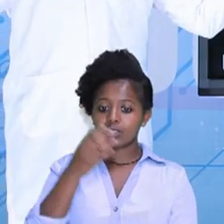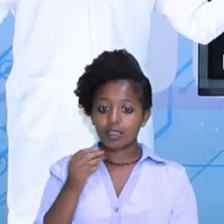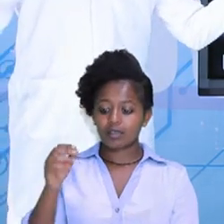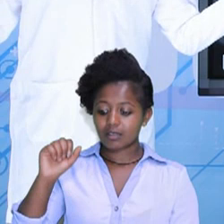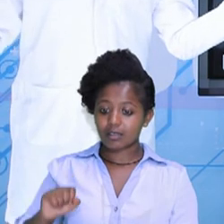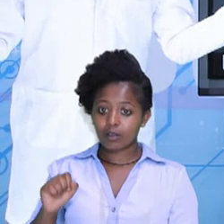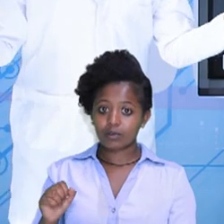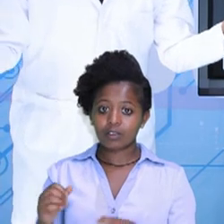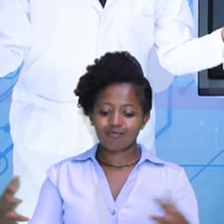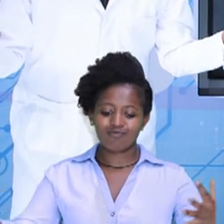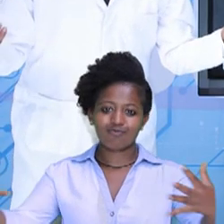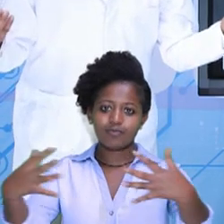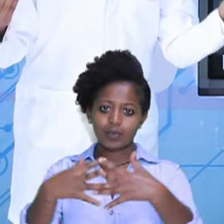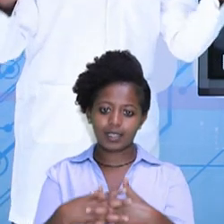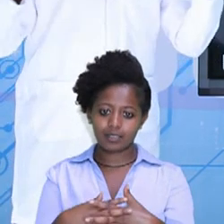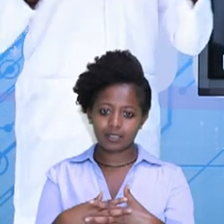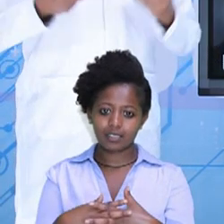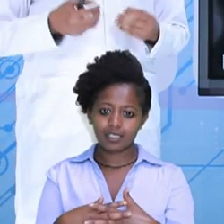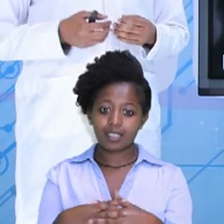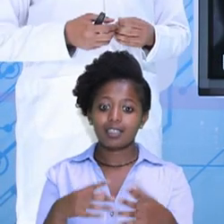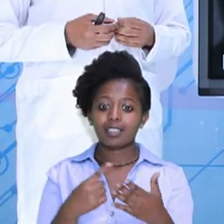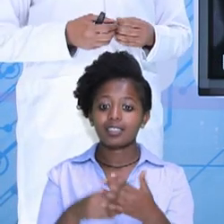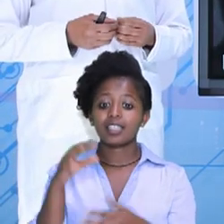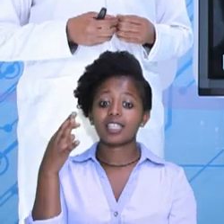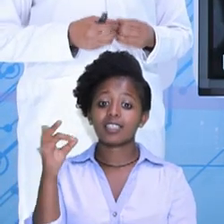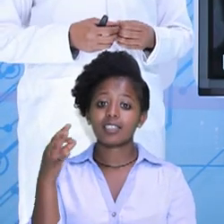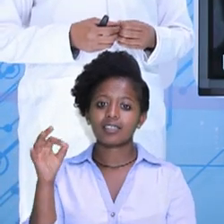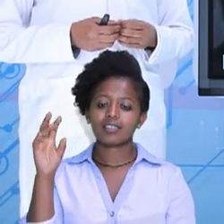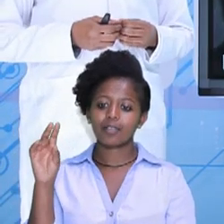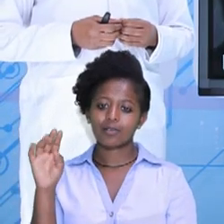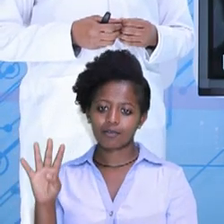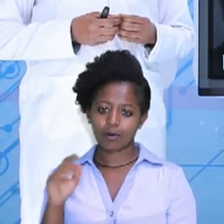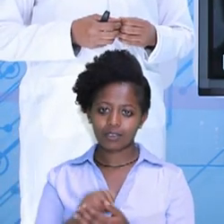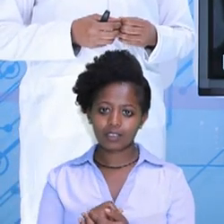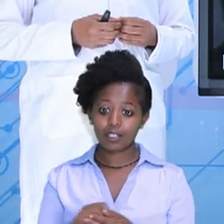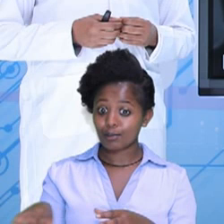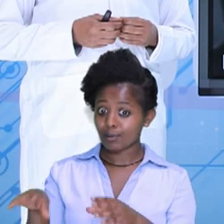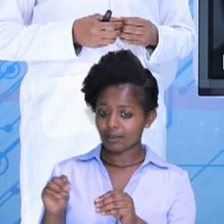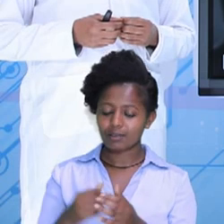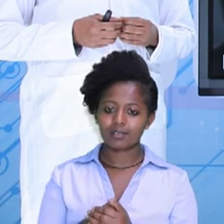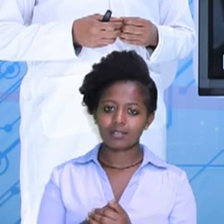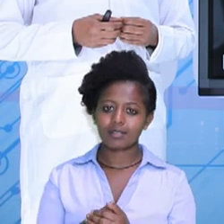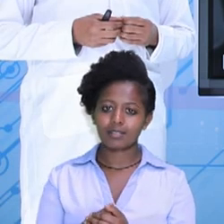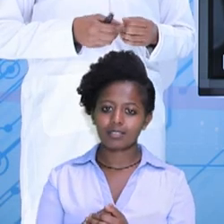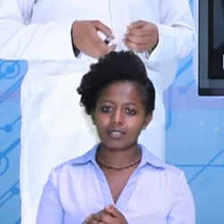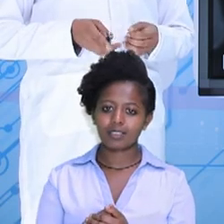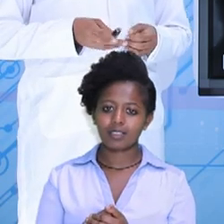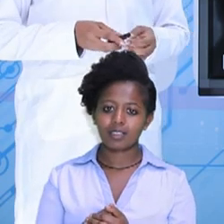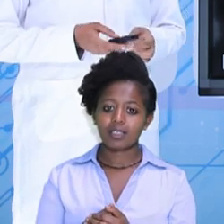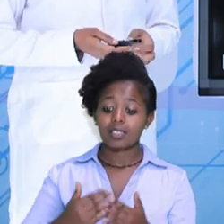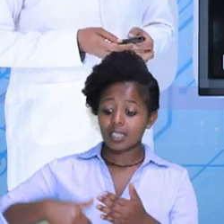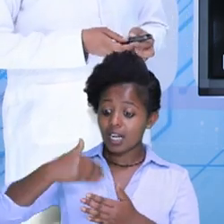Vietnam became united since 1974. Student,